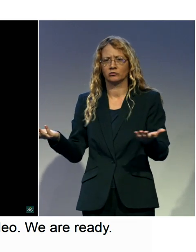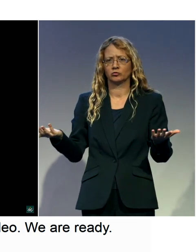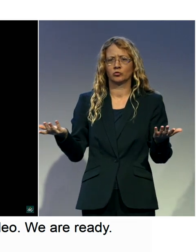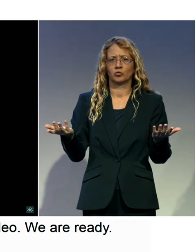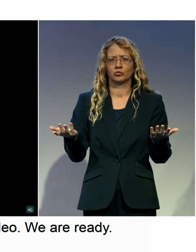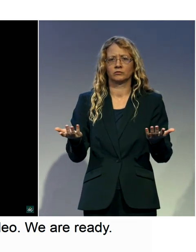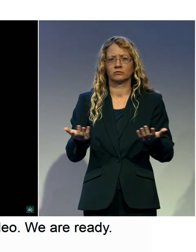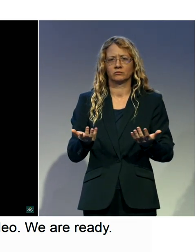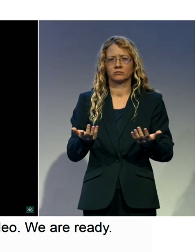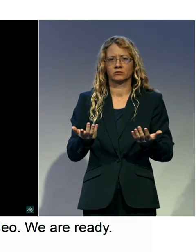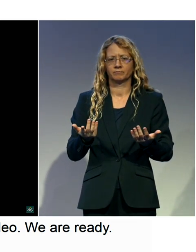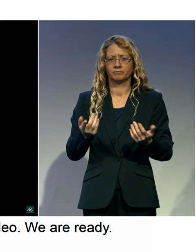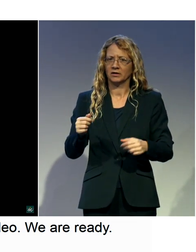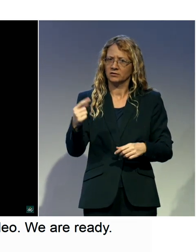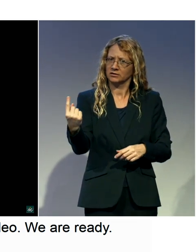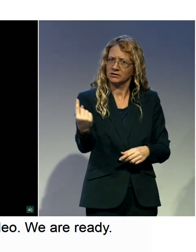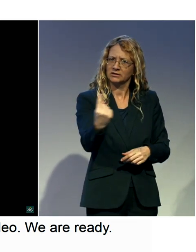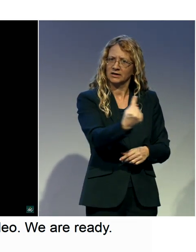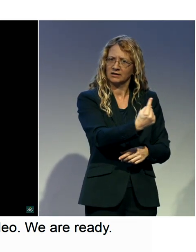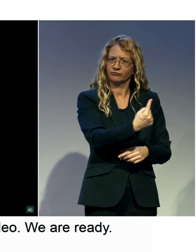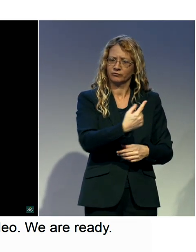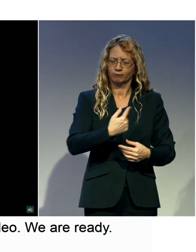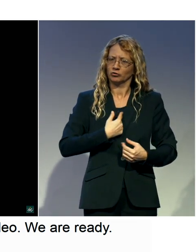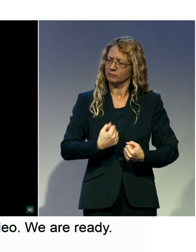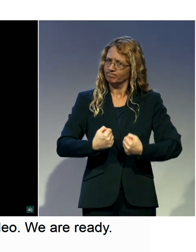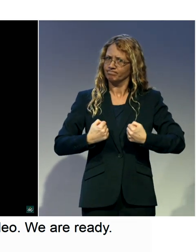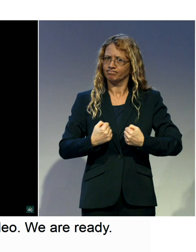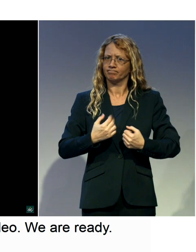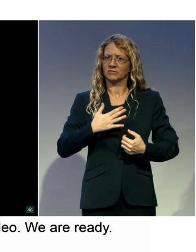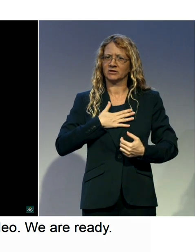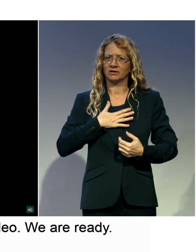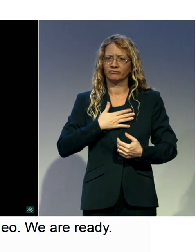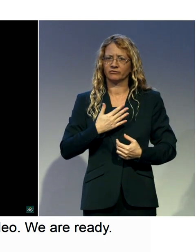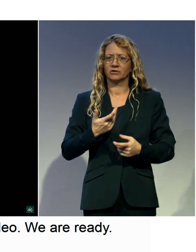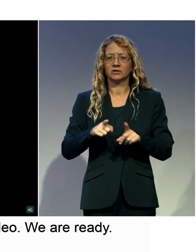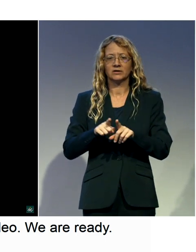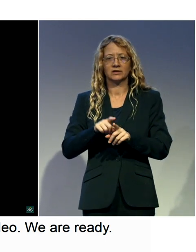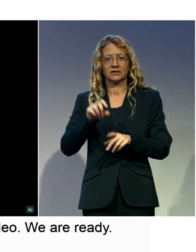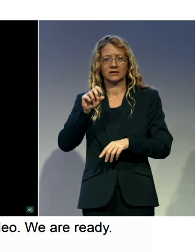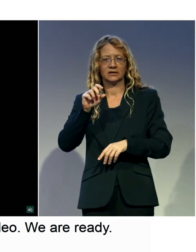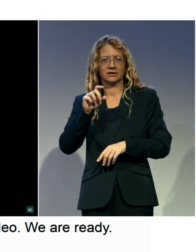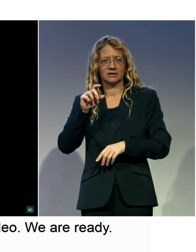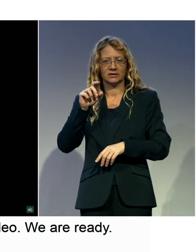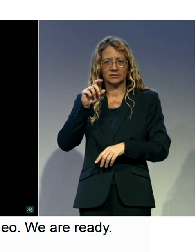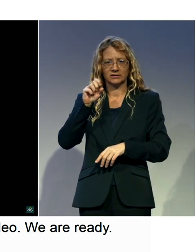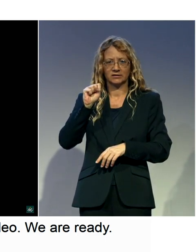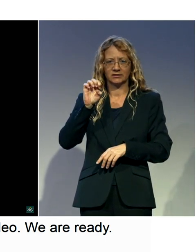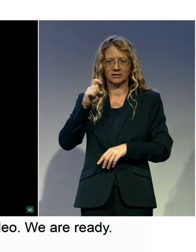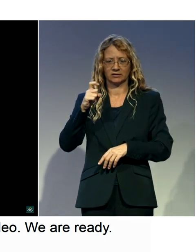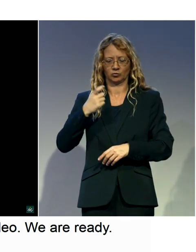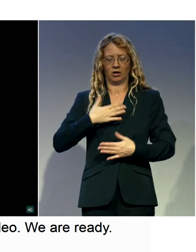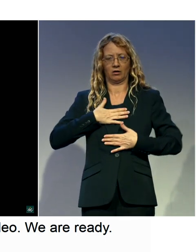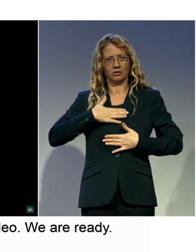gender and sexual identity? The model on the slide reflects our current practical view of supporting citizenship.